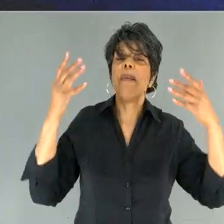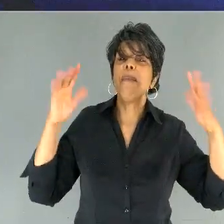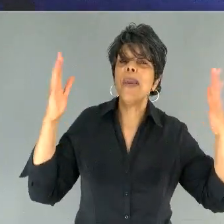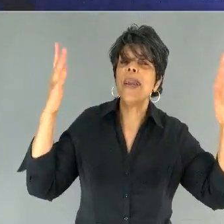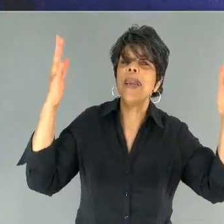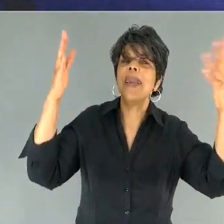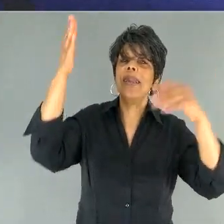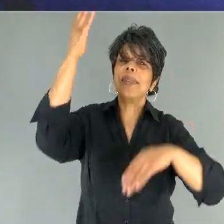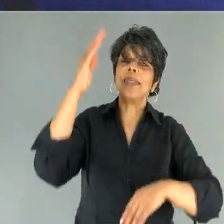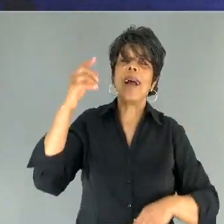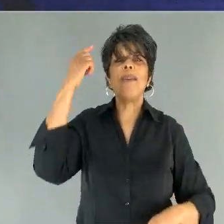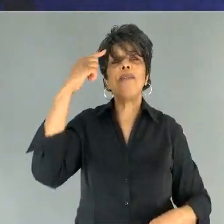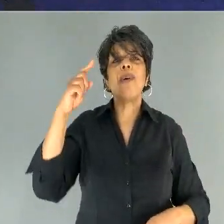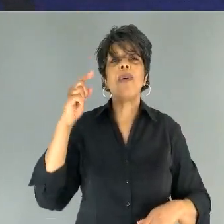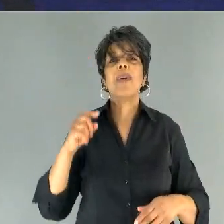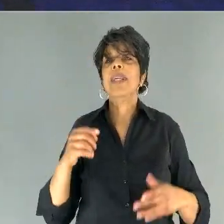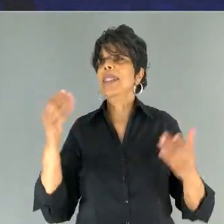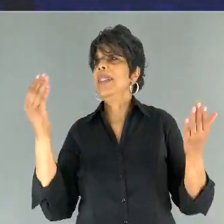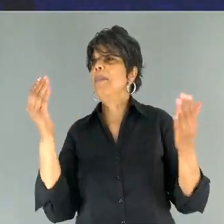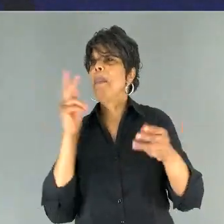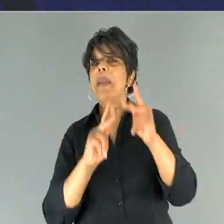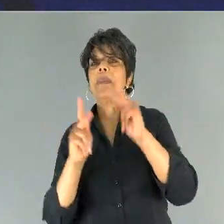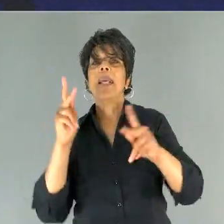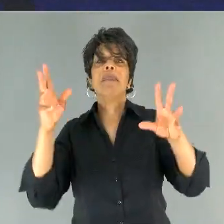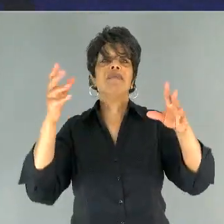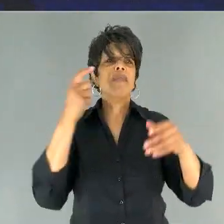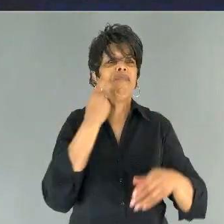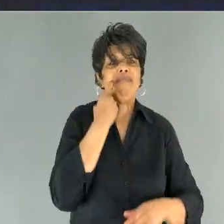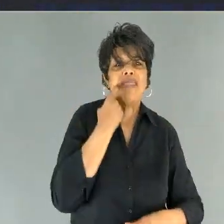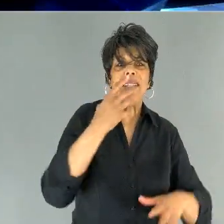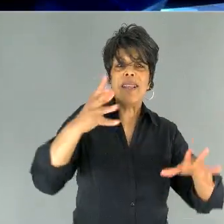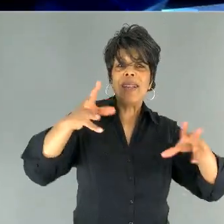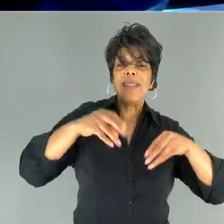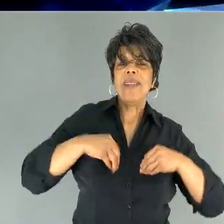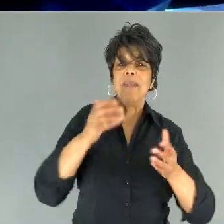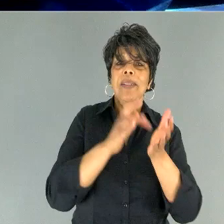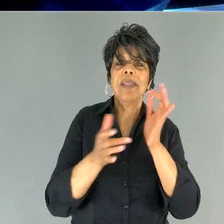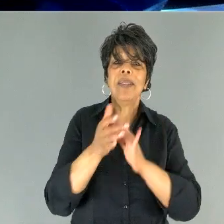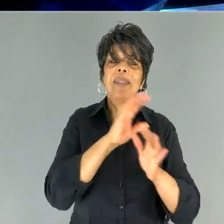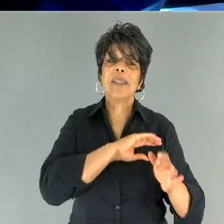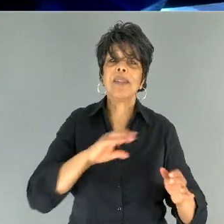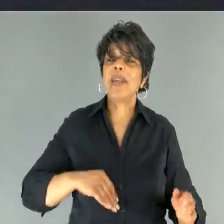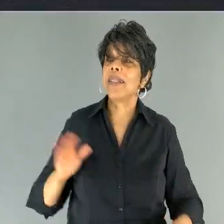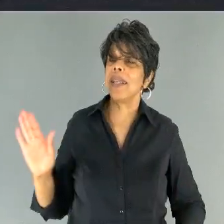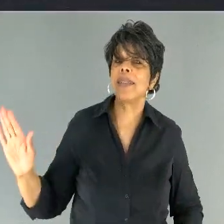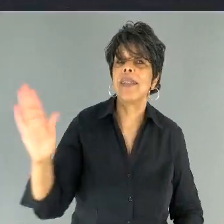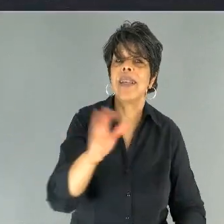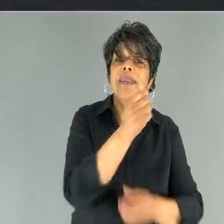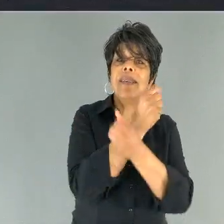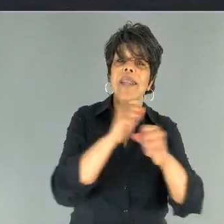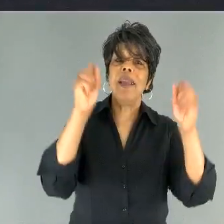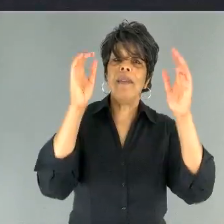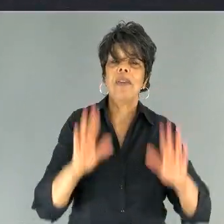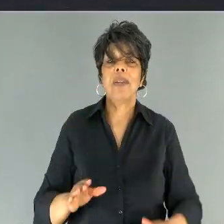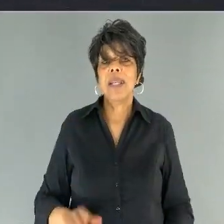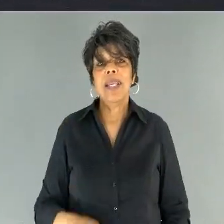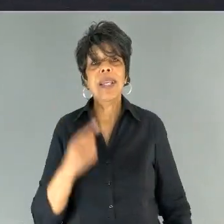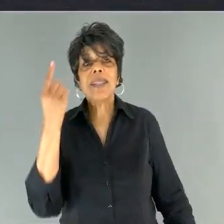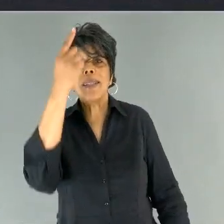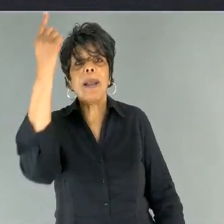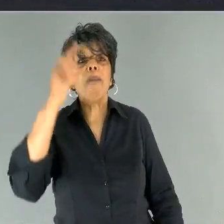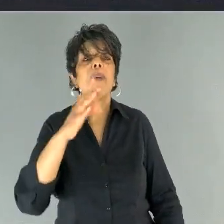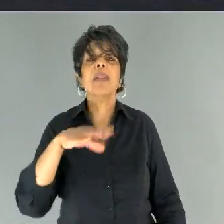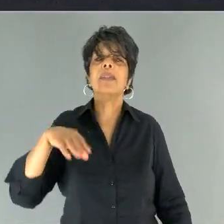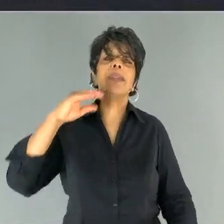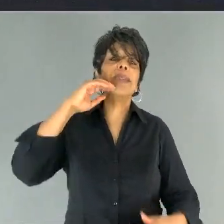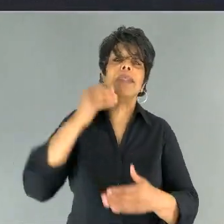is somebody's mother, somebody's sister, somebody's son, somebody's, come on, all of, you can